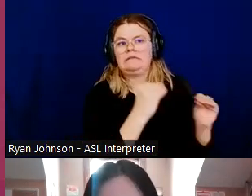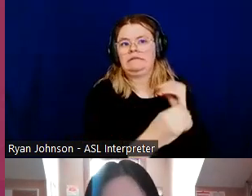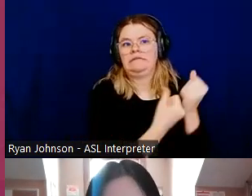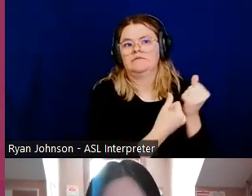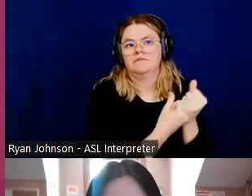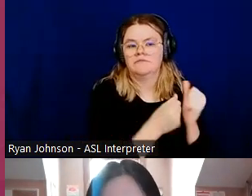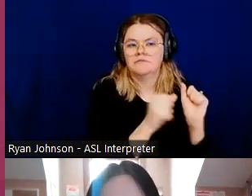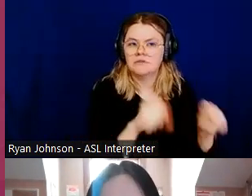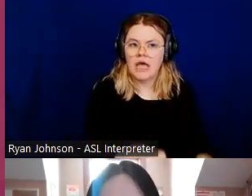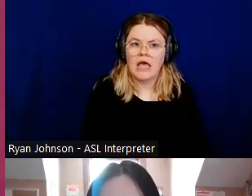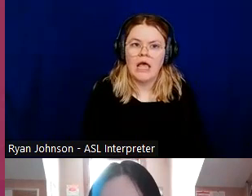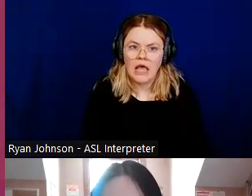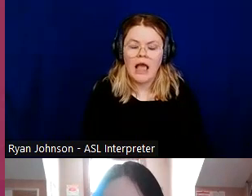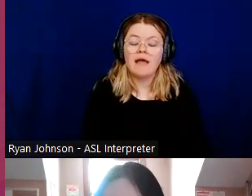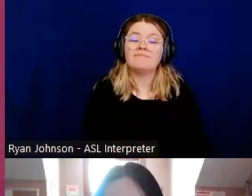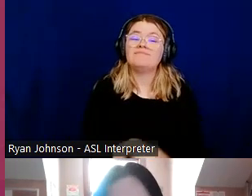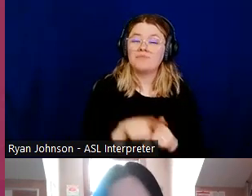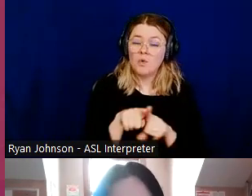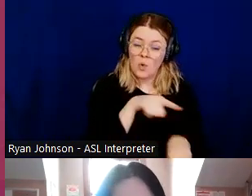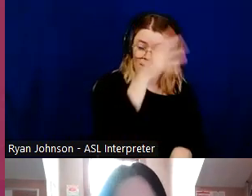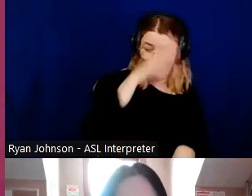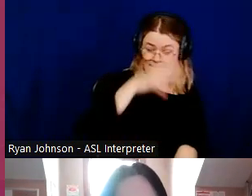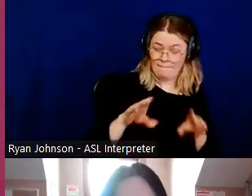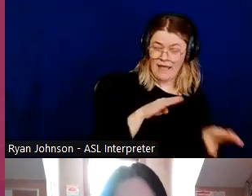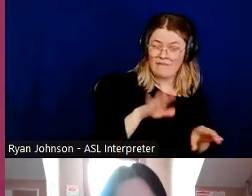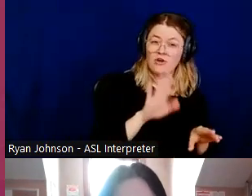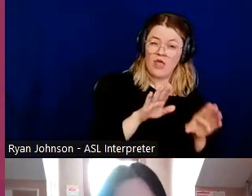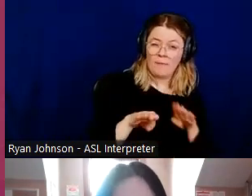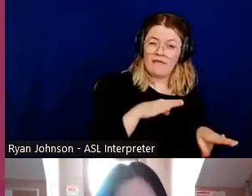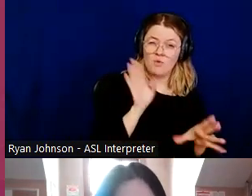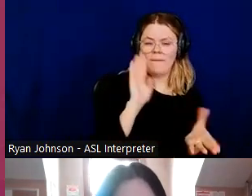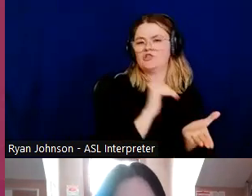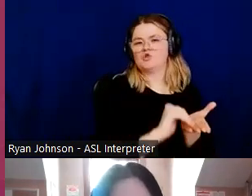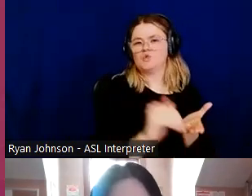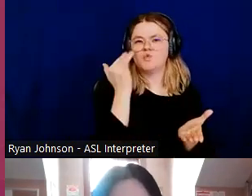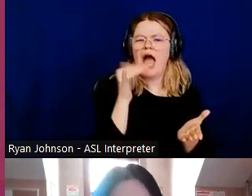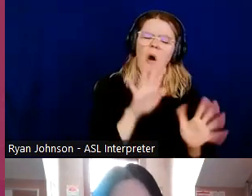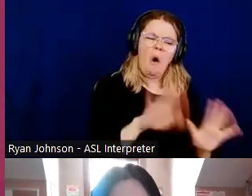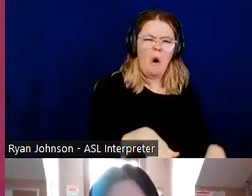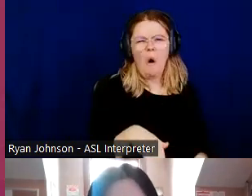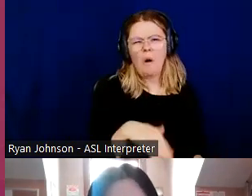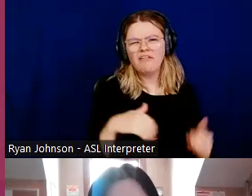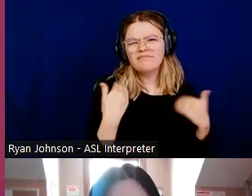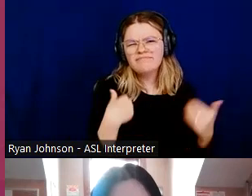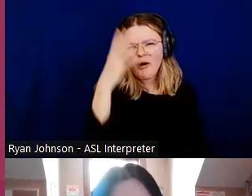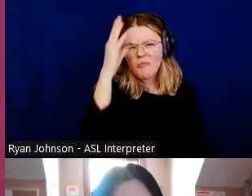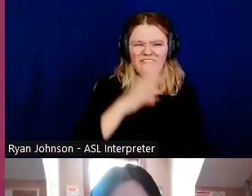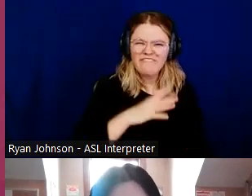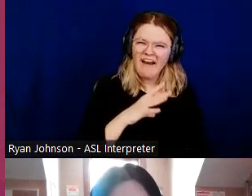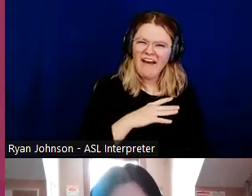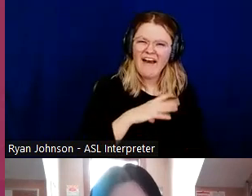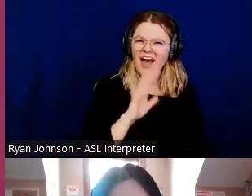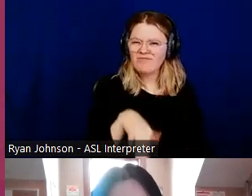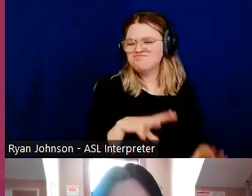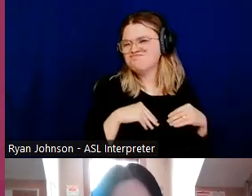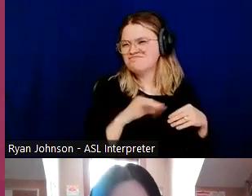boys, and boys will be boys, and boys will act however they want. And it's up to the good girl to kind of swoop in and be the